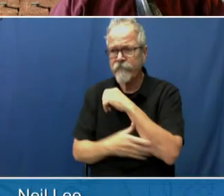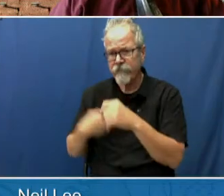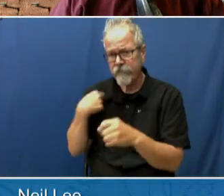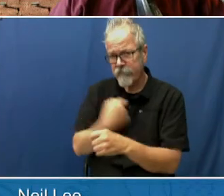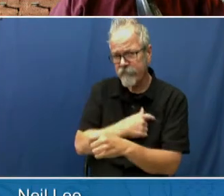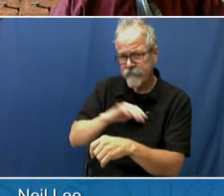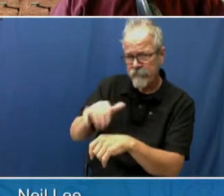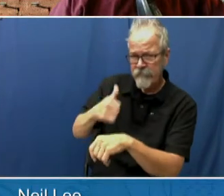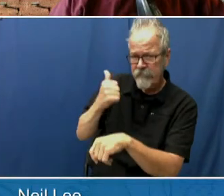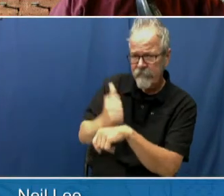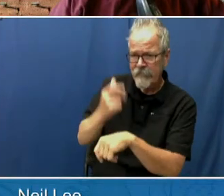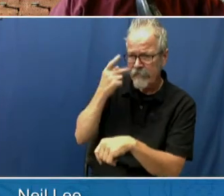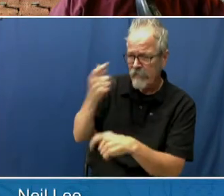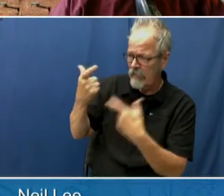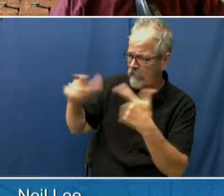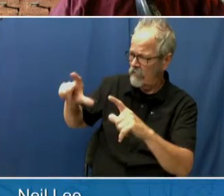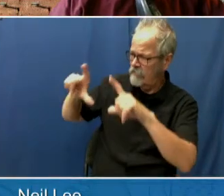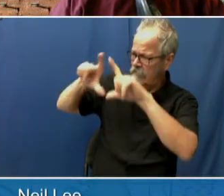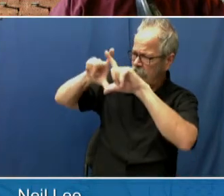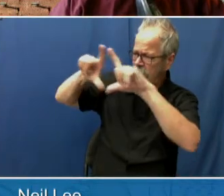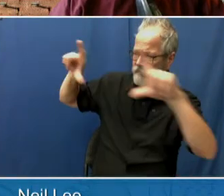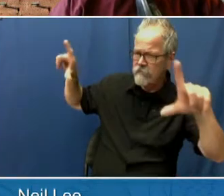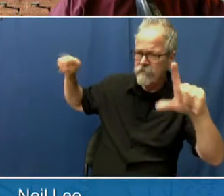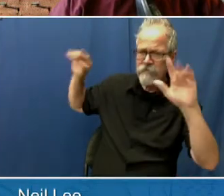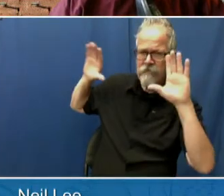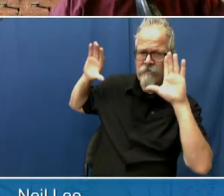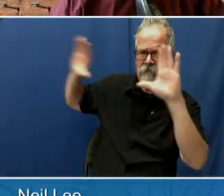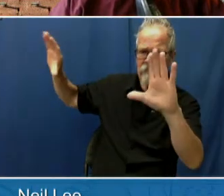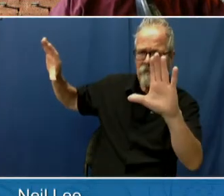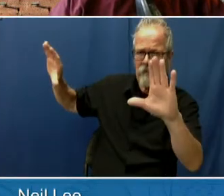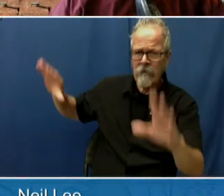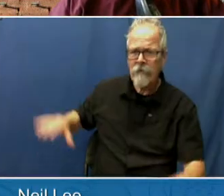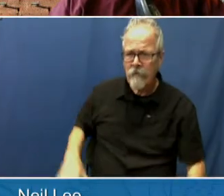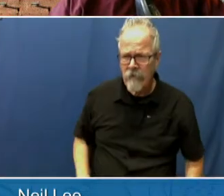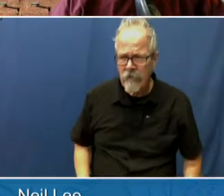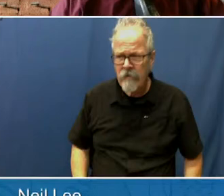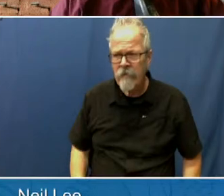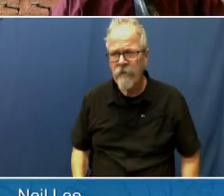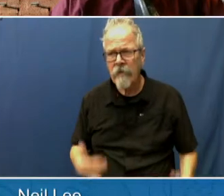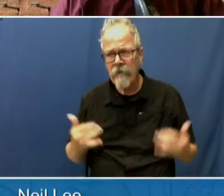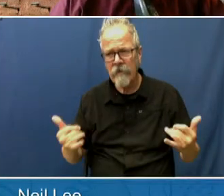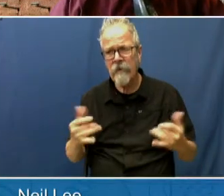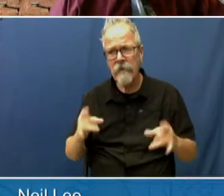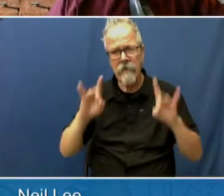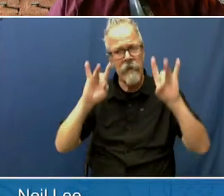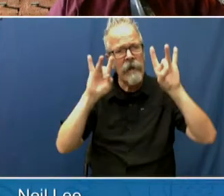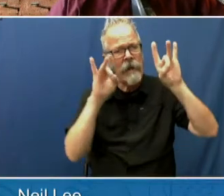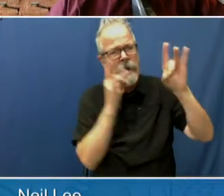large and clear message for all: rise against hate.